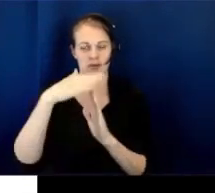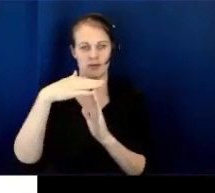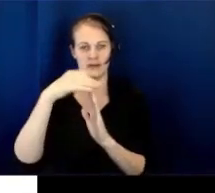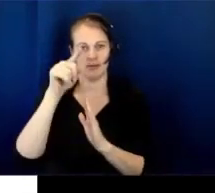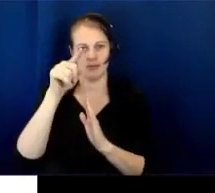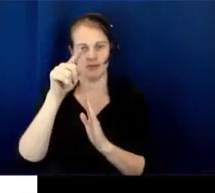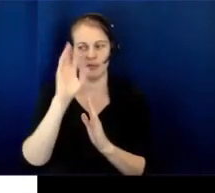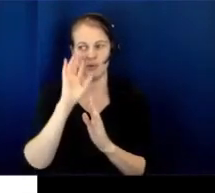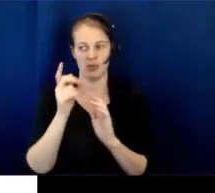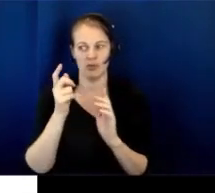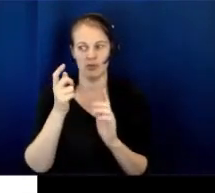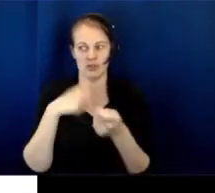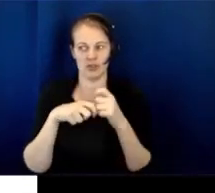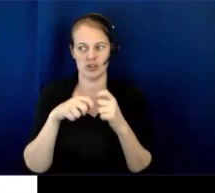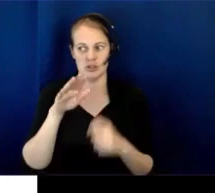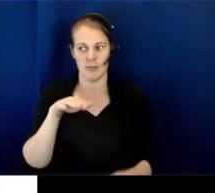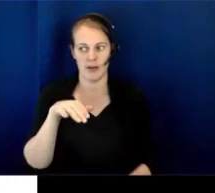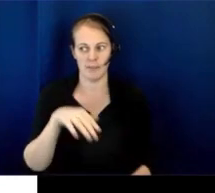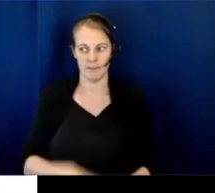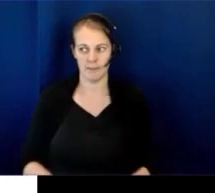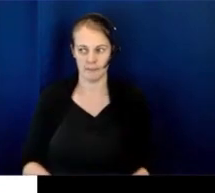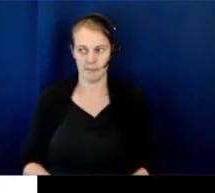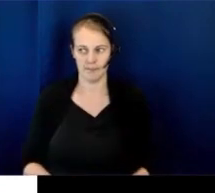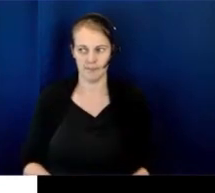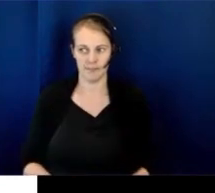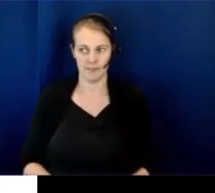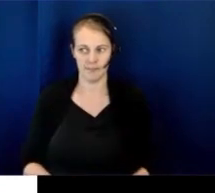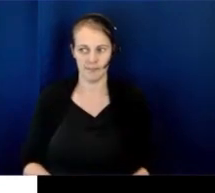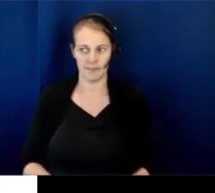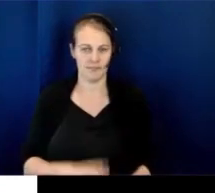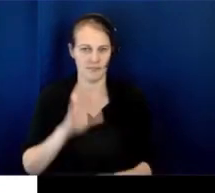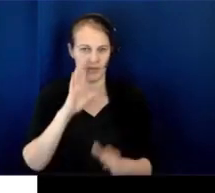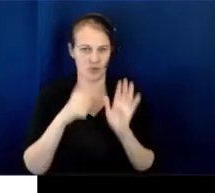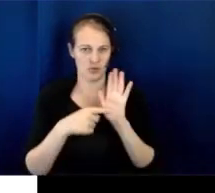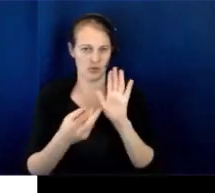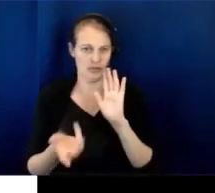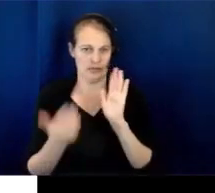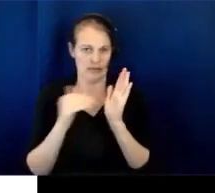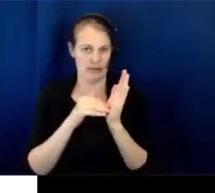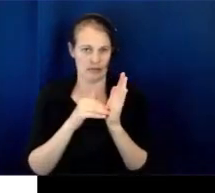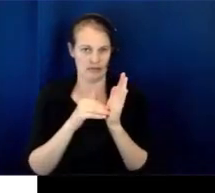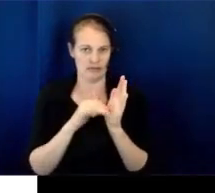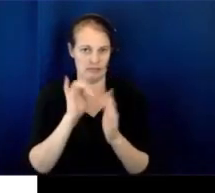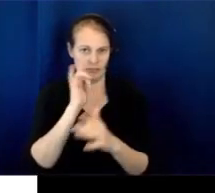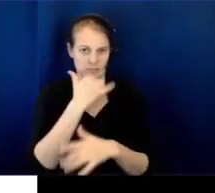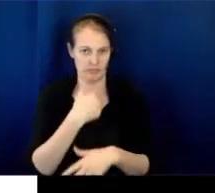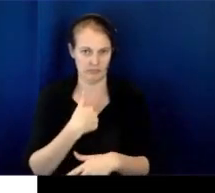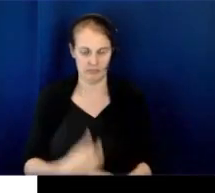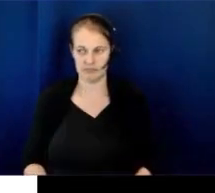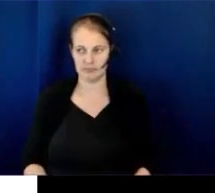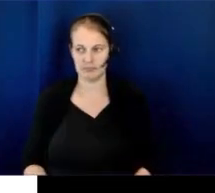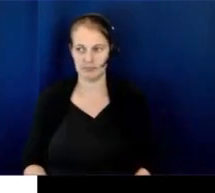ahead and bring this down here. I'll quickly go through this process just one more time.